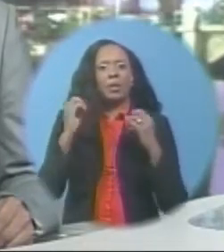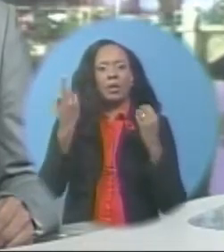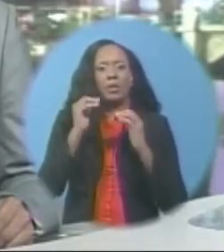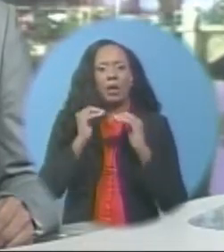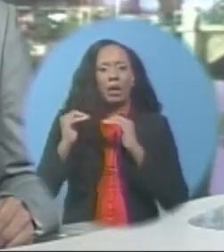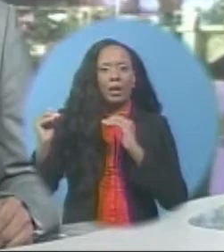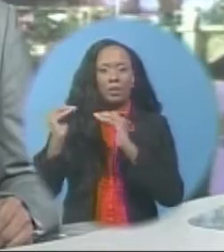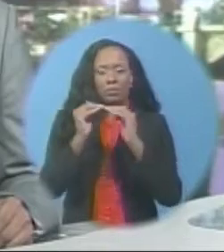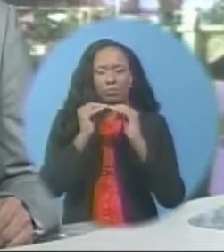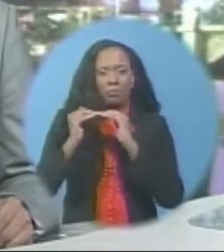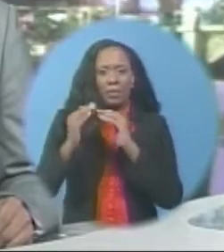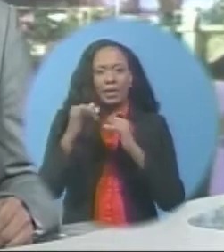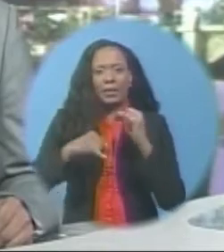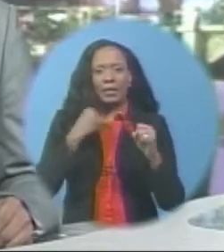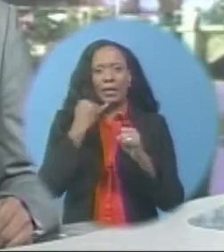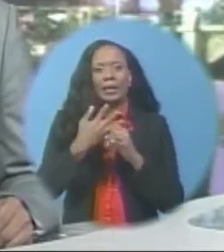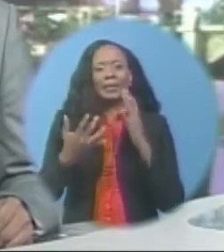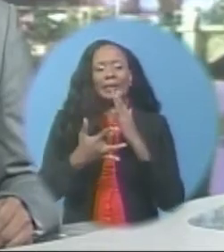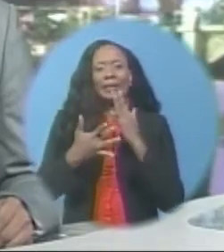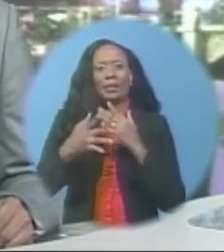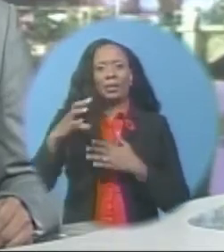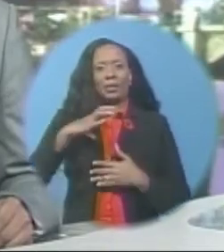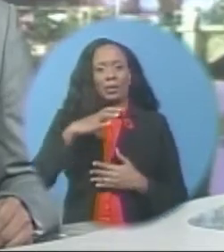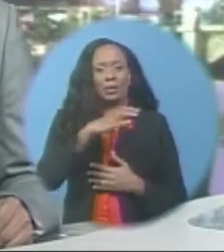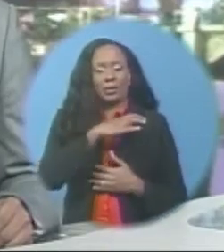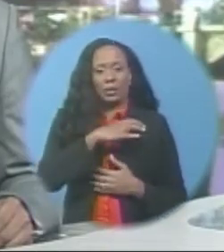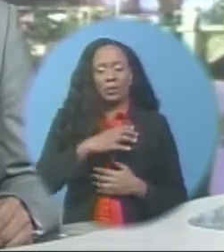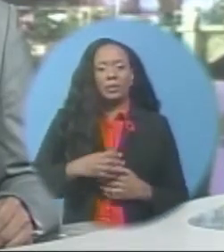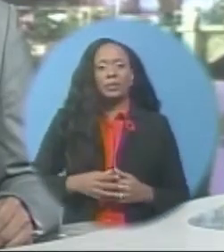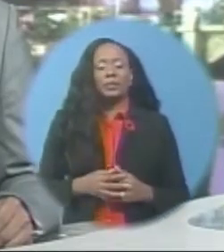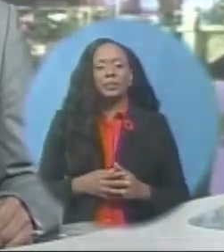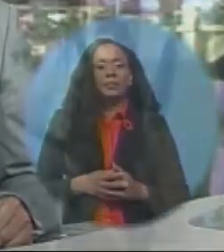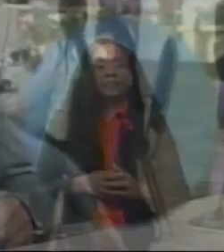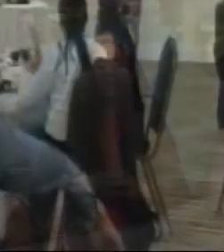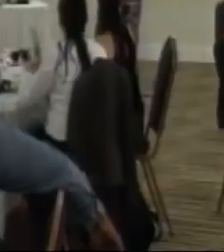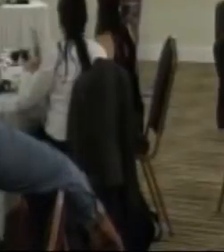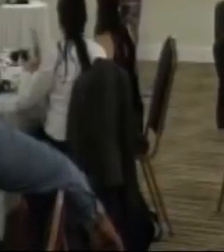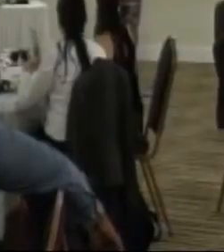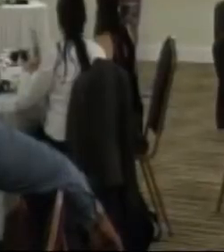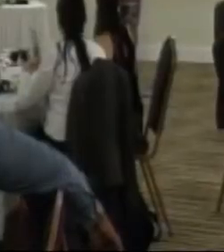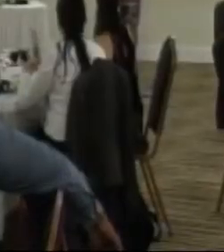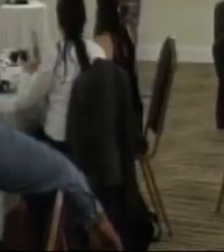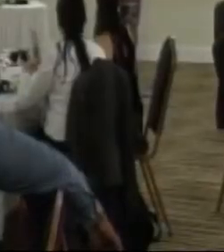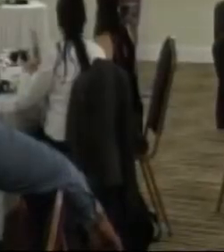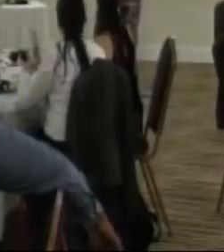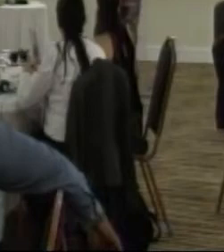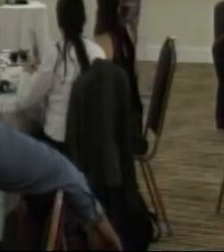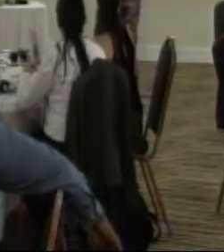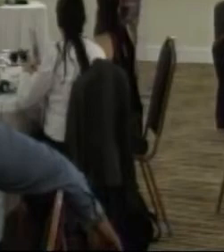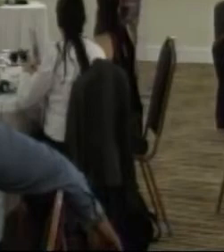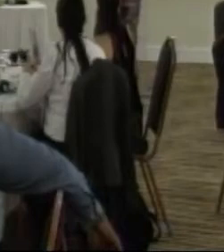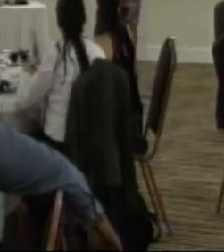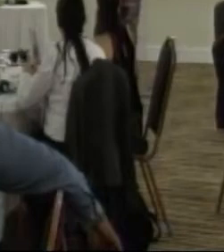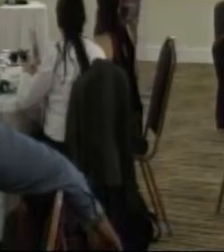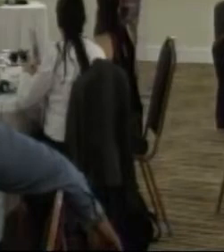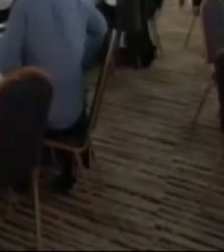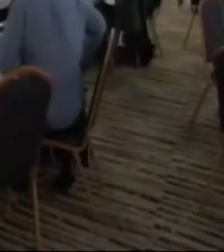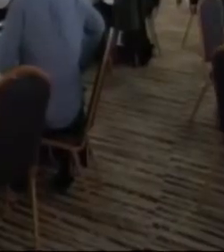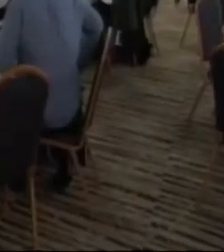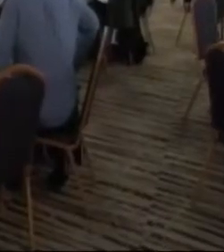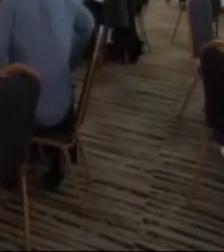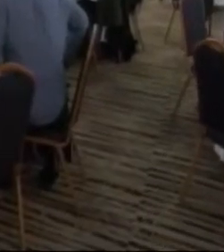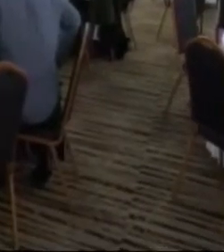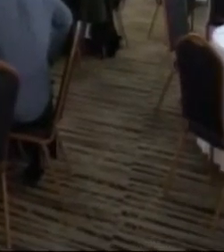the International Electrotechnical Commission. The topic of the conference is general requirements for the competence of testing and